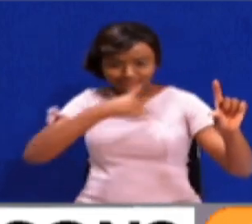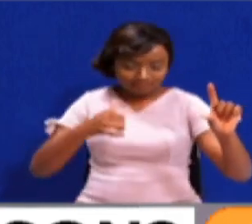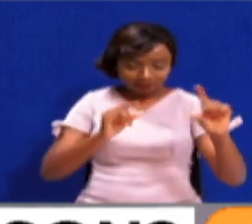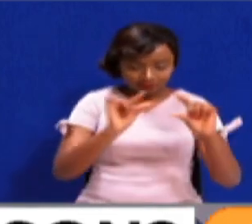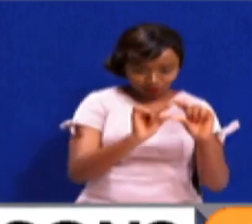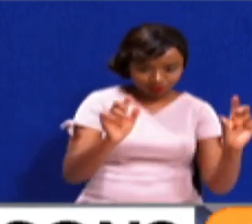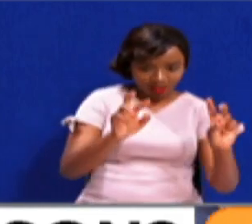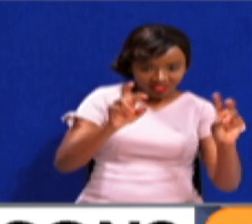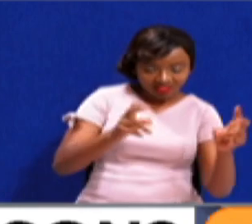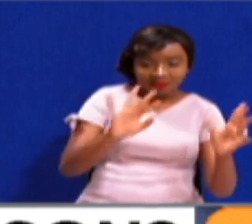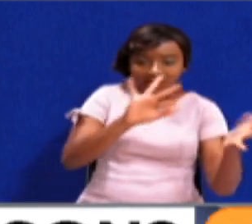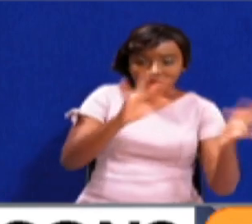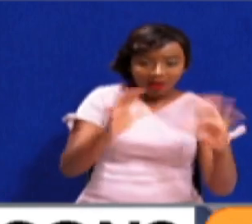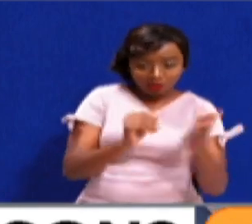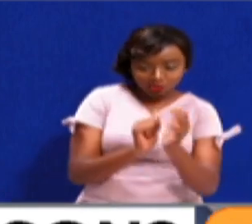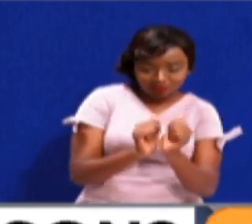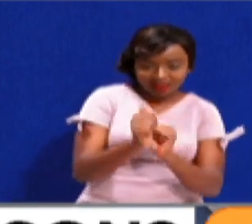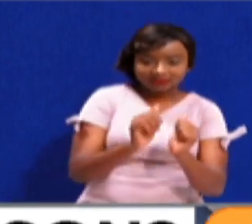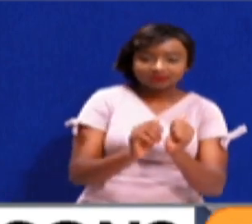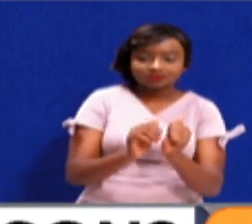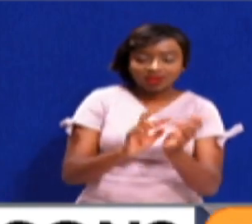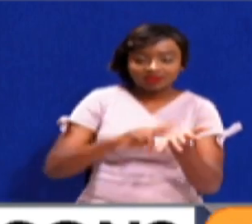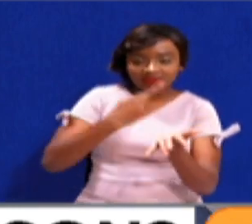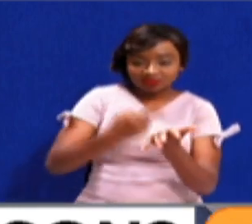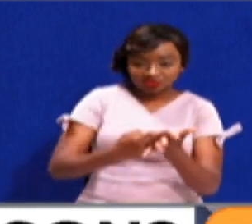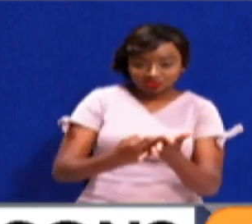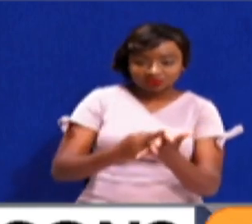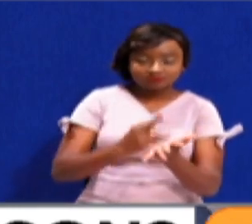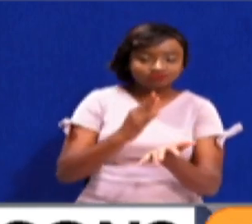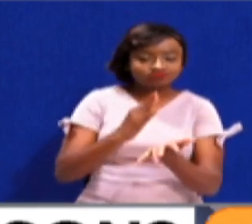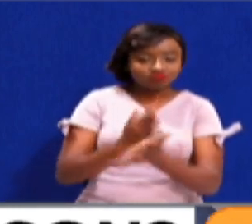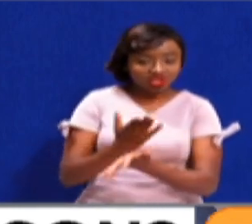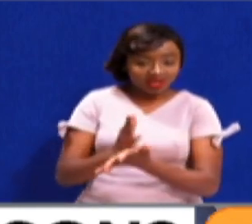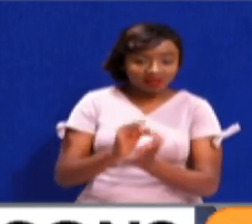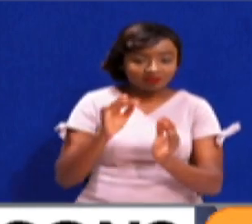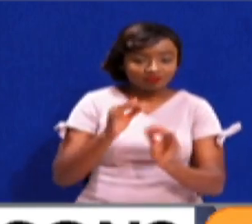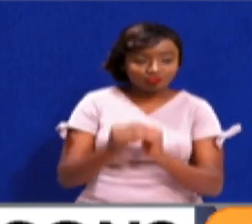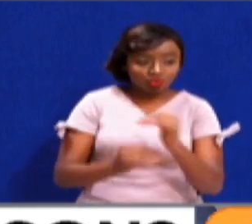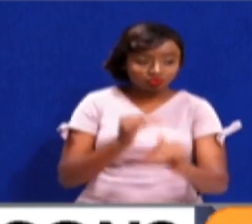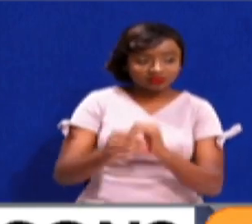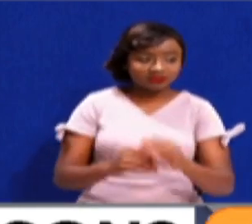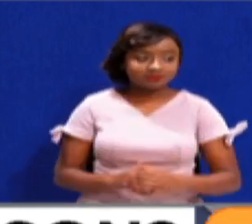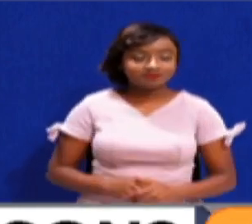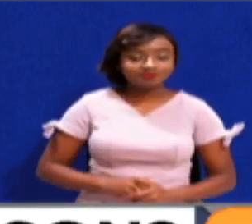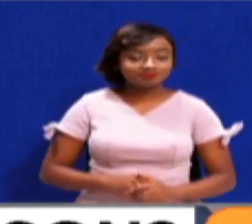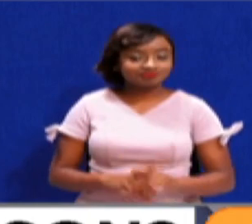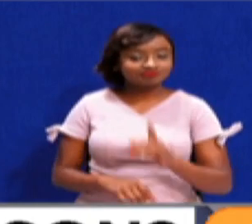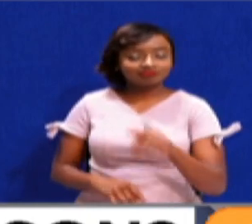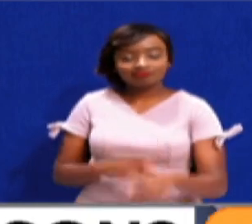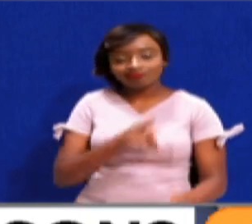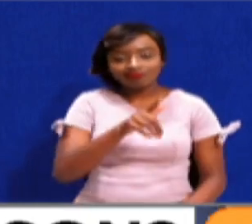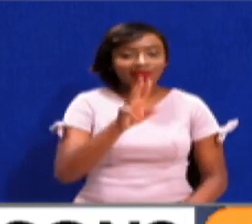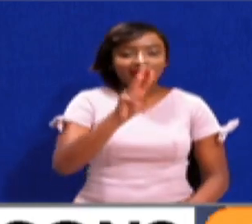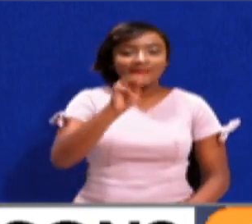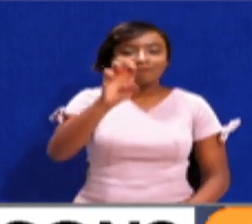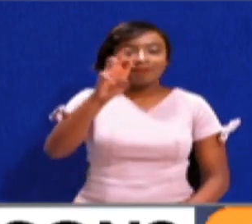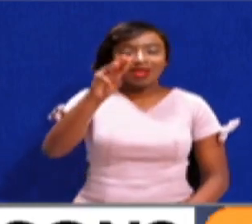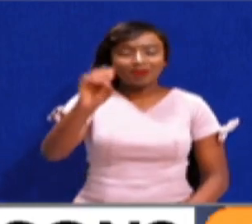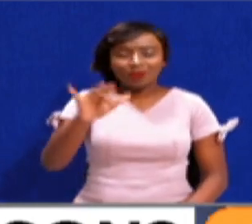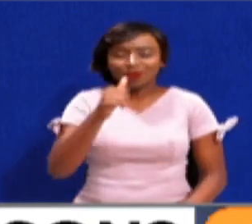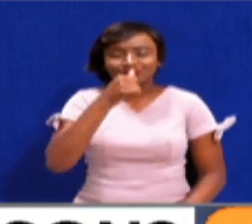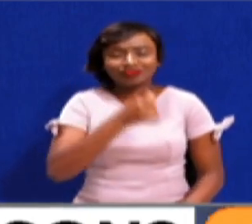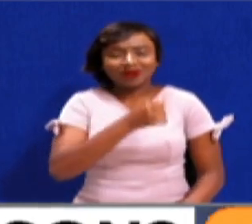Sharing Formula. From the onset, even before the discussion in the Senate, you know, gained a lot of heat on